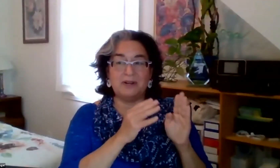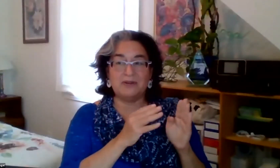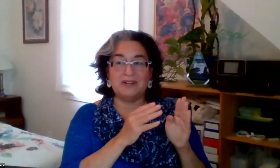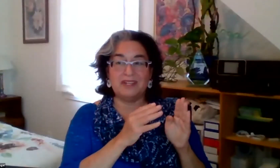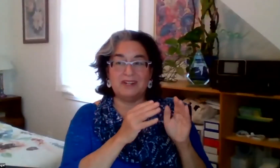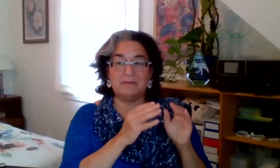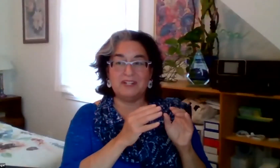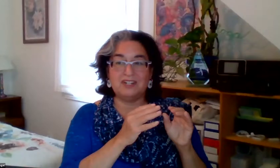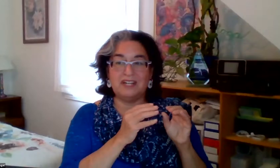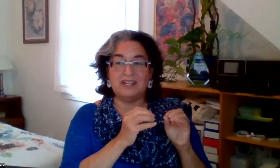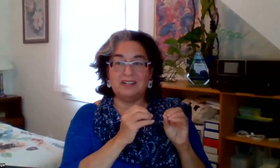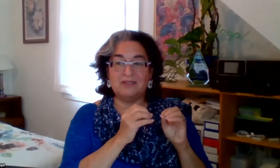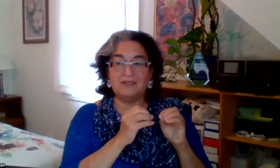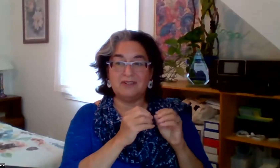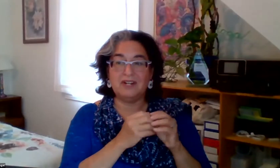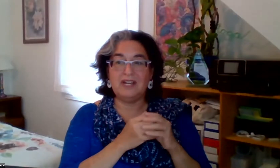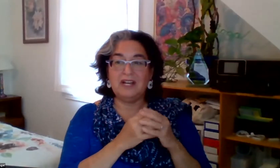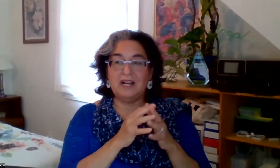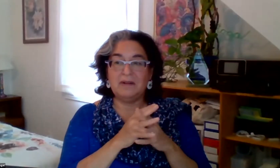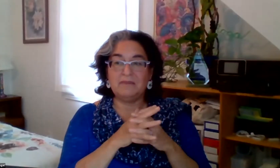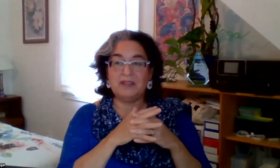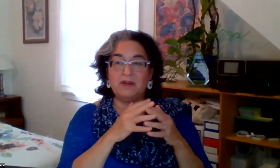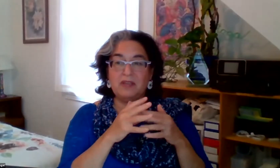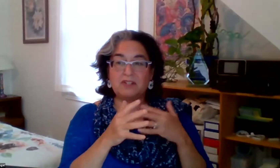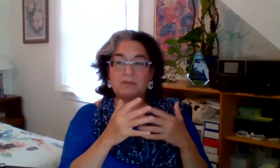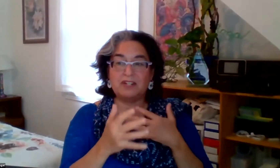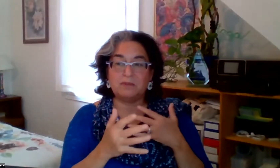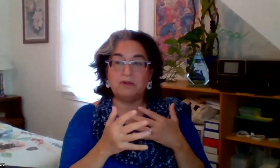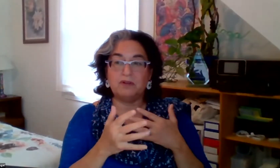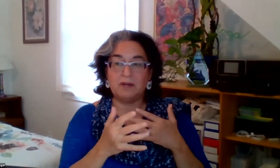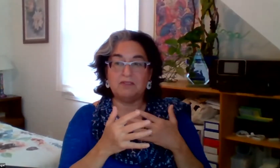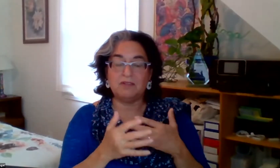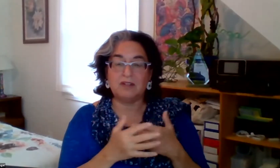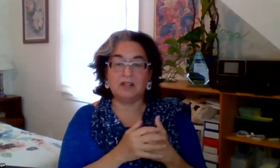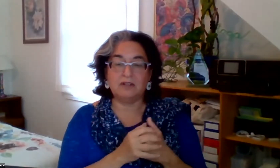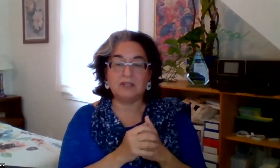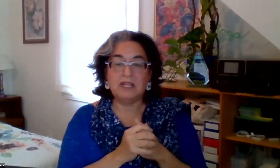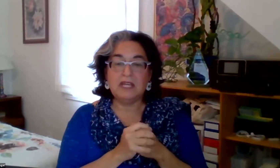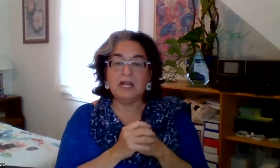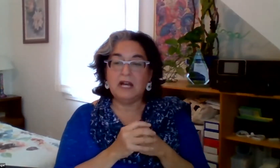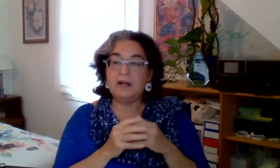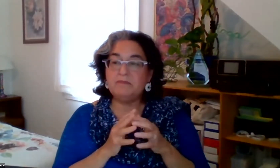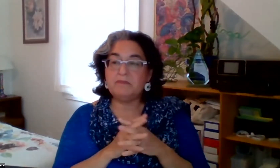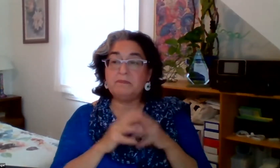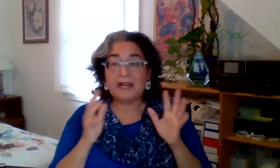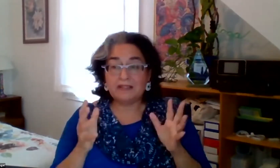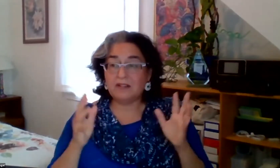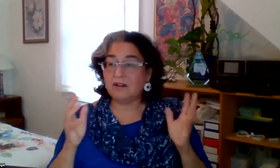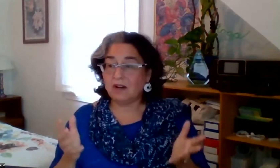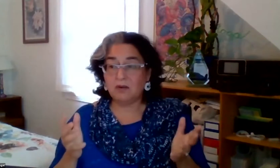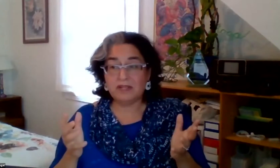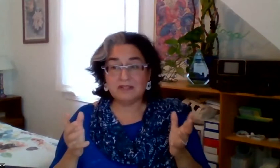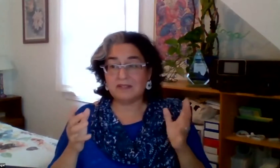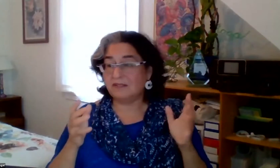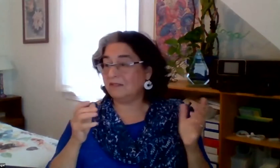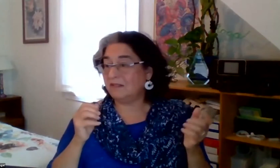high priority in your budget and in your in the way you express your programming through your dollars. But there